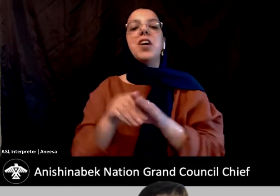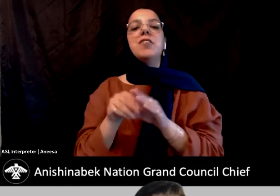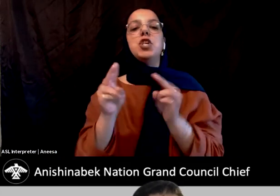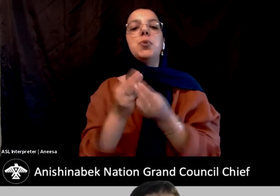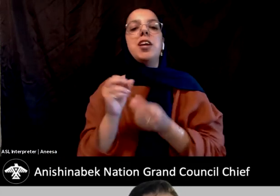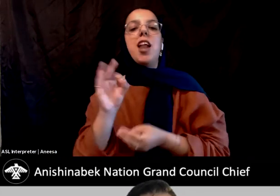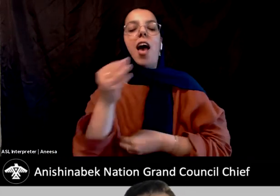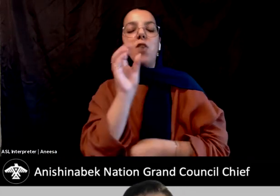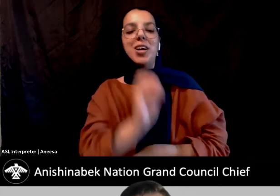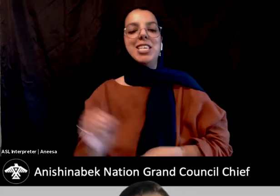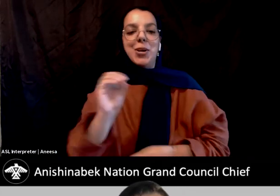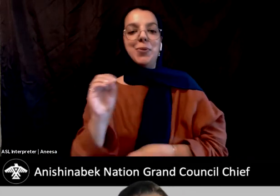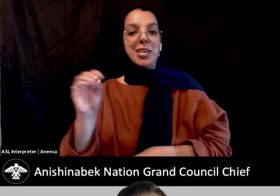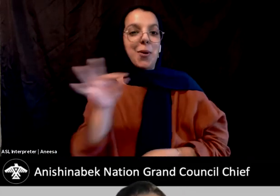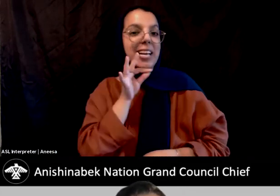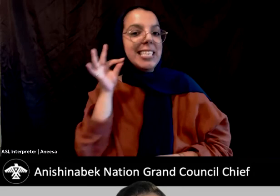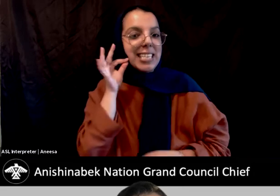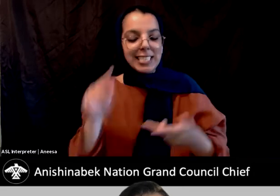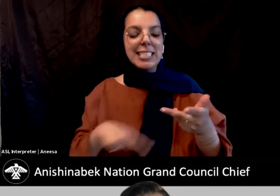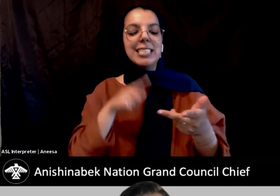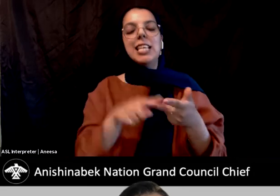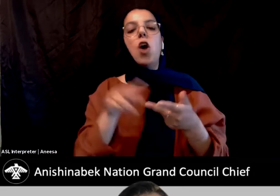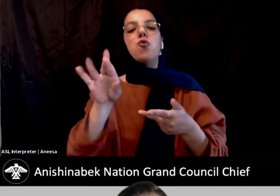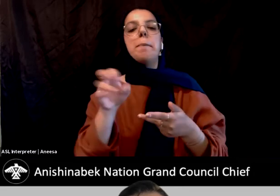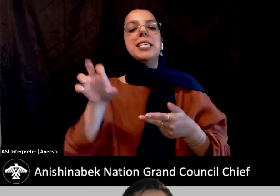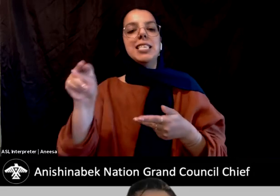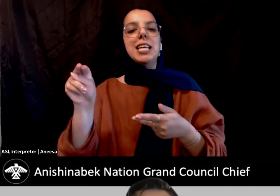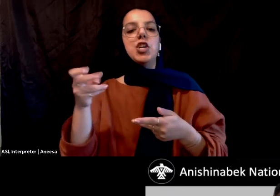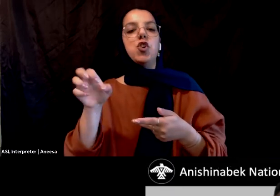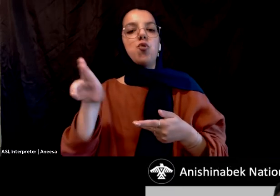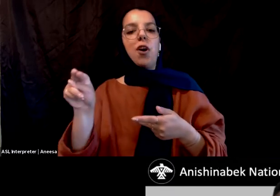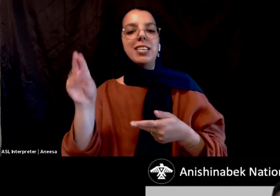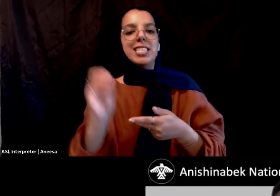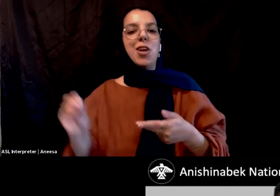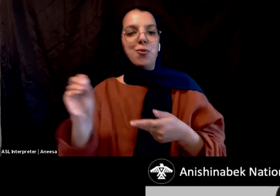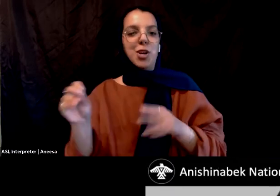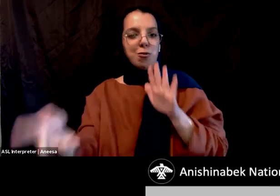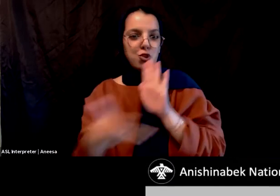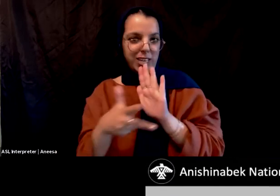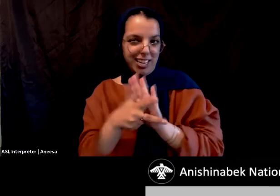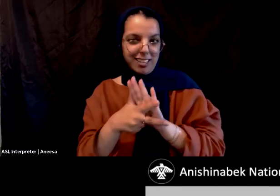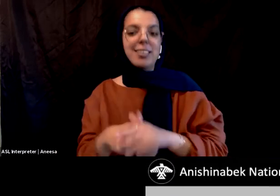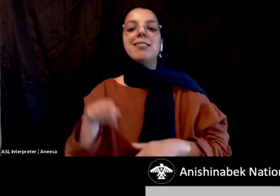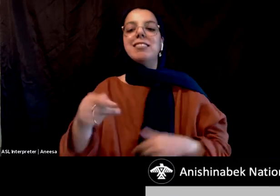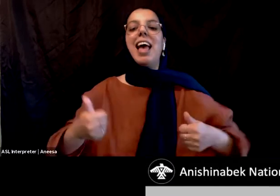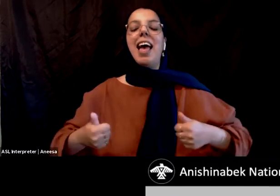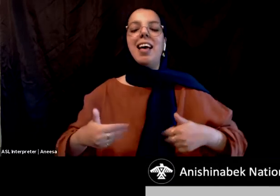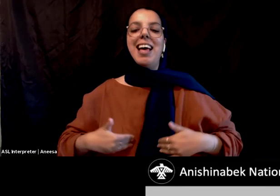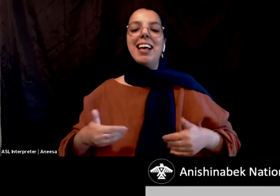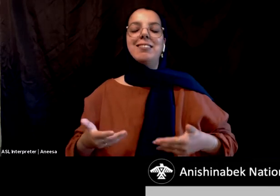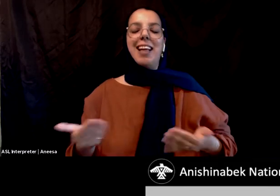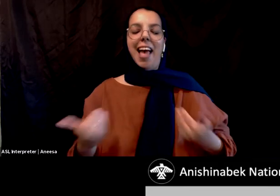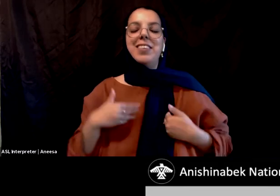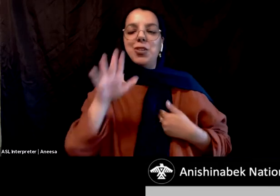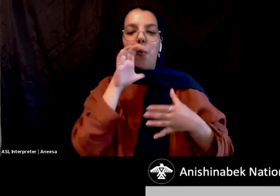Union of Ontario Indians, and the Robinson-Huron Treaty. Reg lives with his wife, Suzanne, and their two children, Harry and